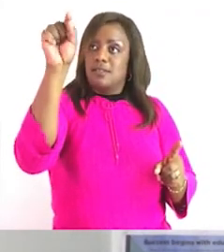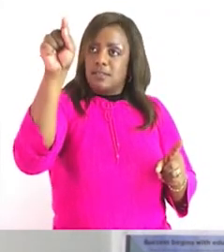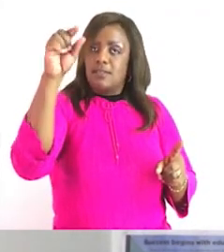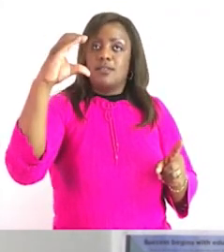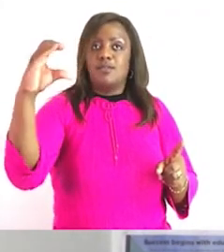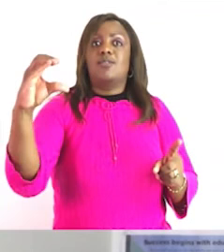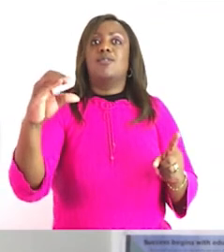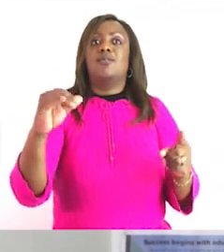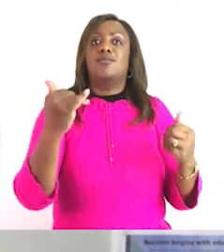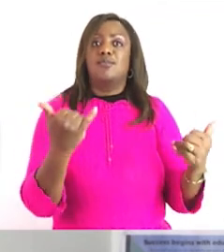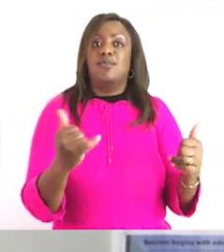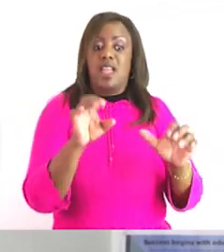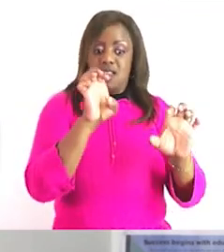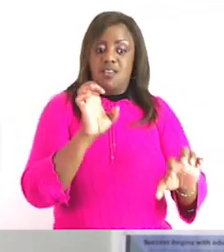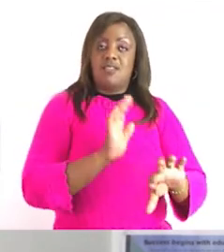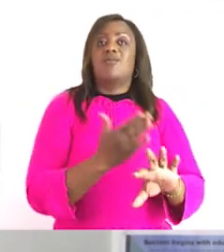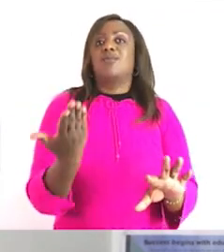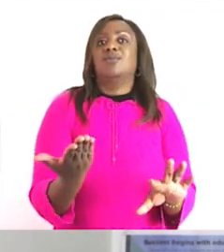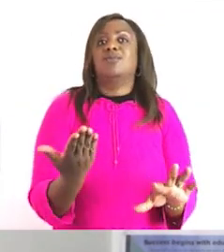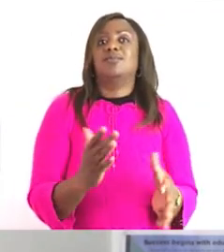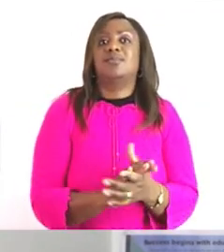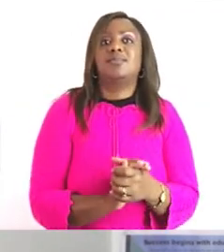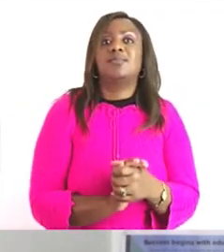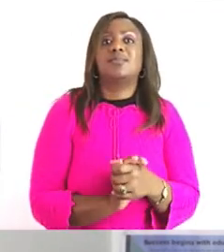So it was